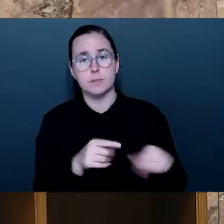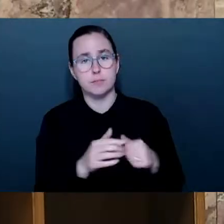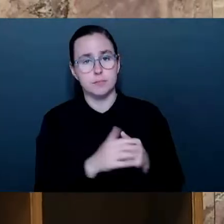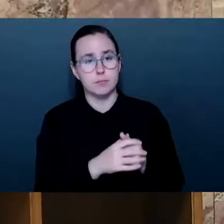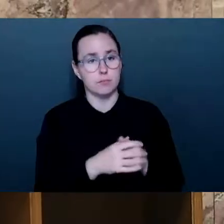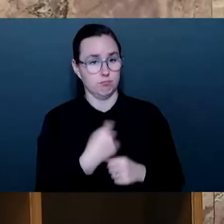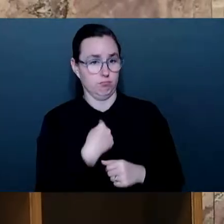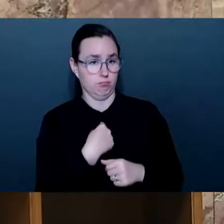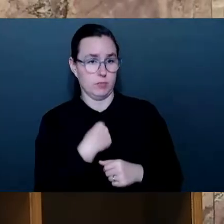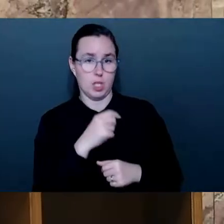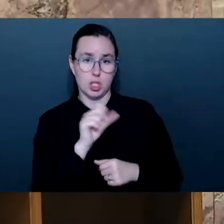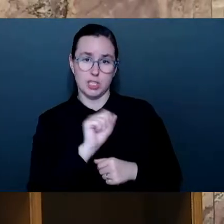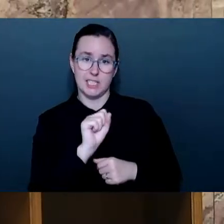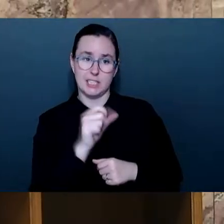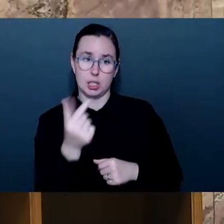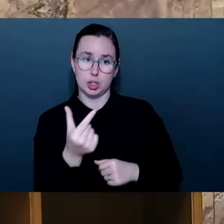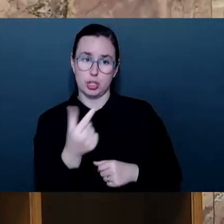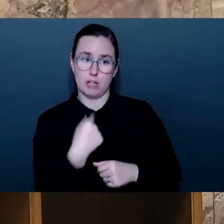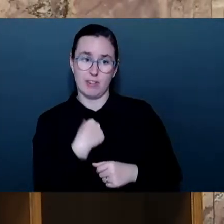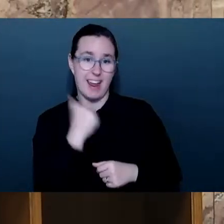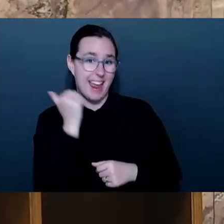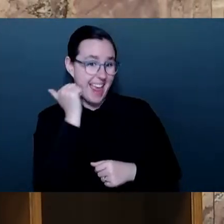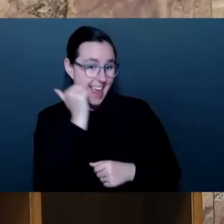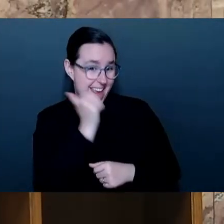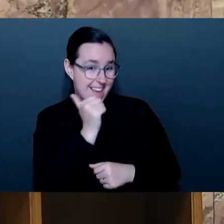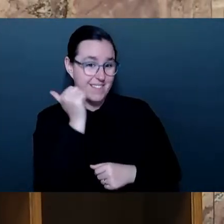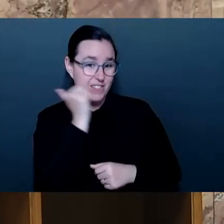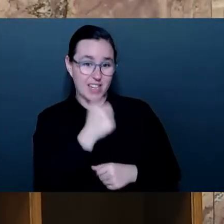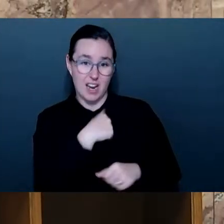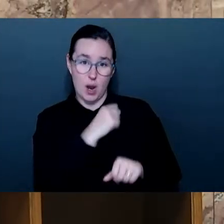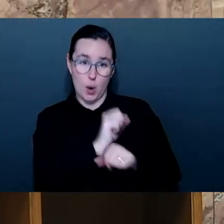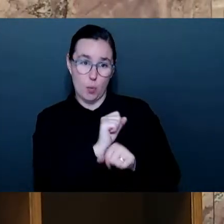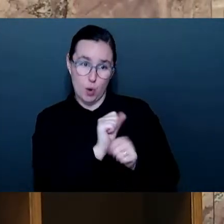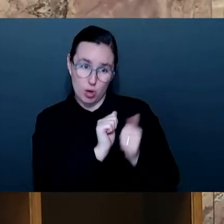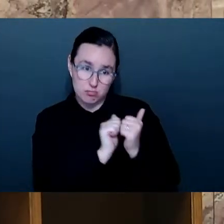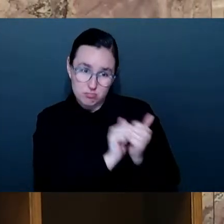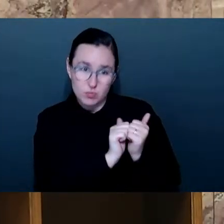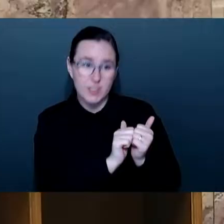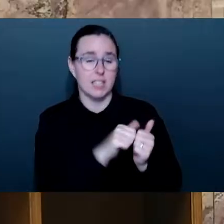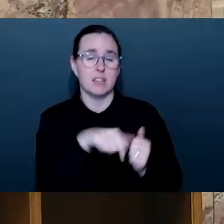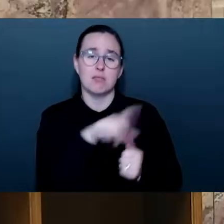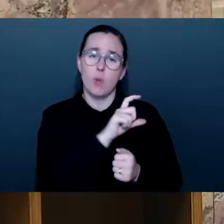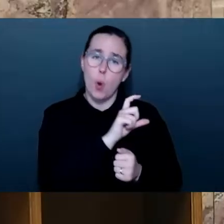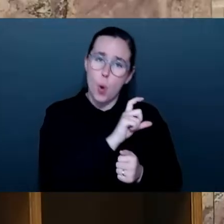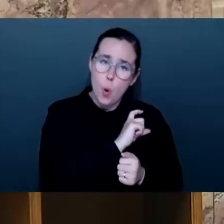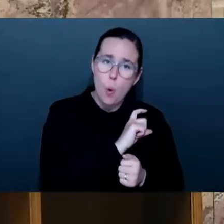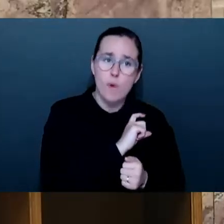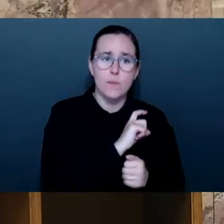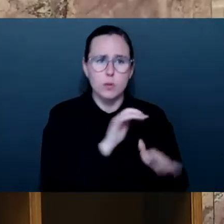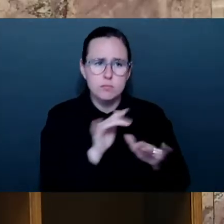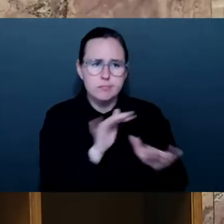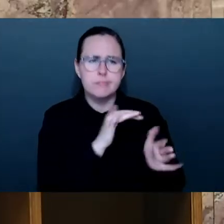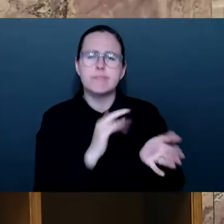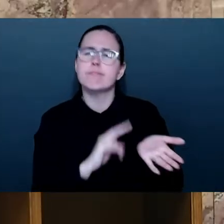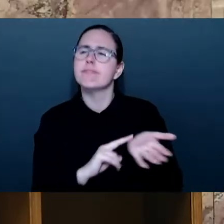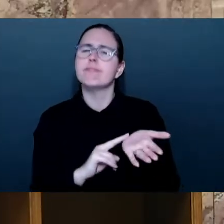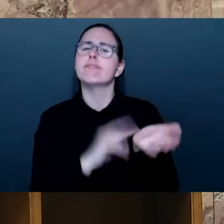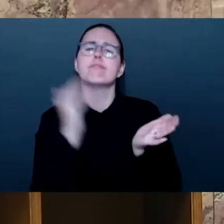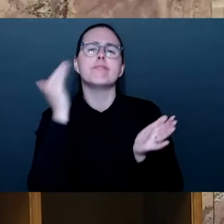officers, ensuring that I have a sense of what is going on in communities. I'm also in touch with community